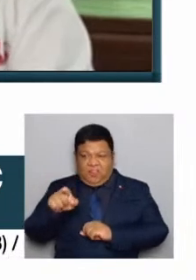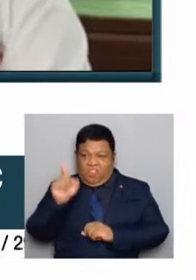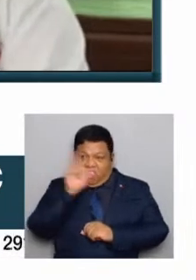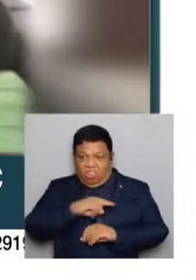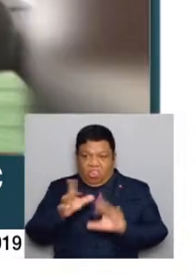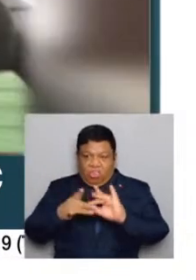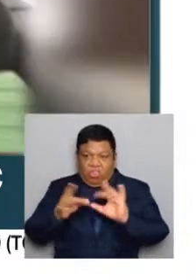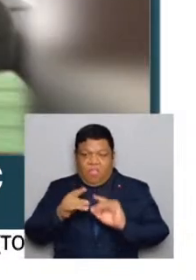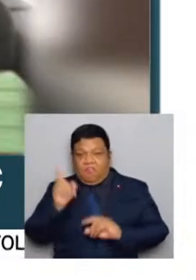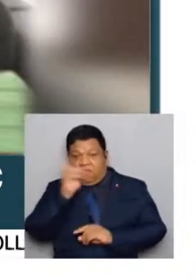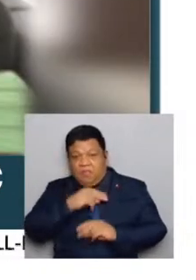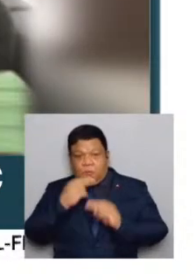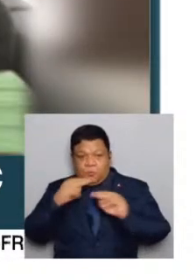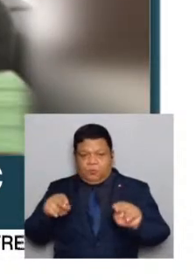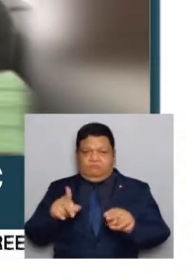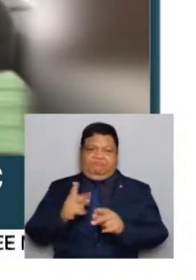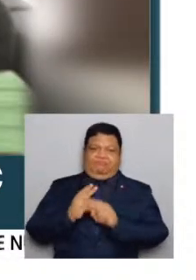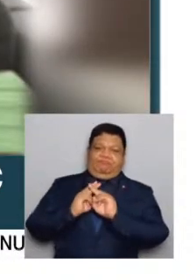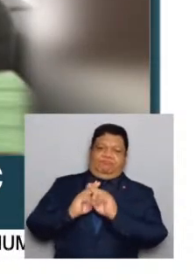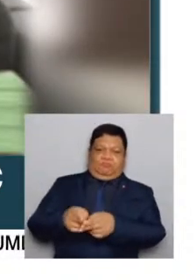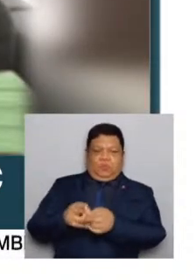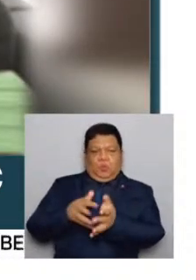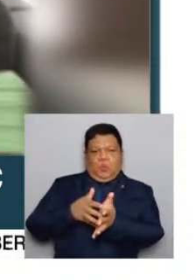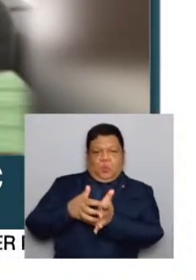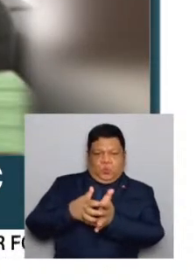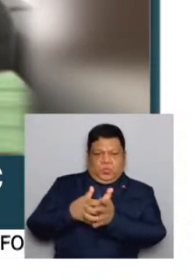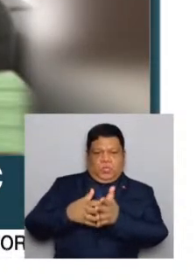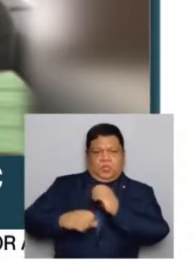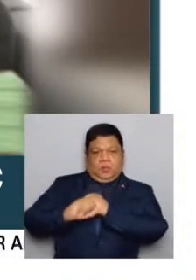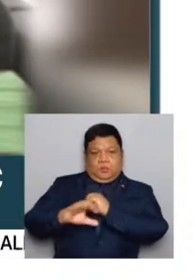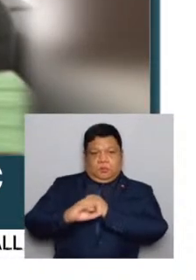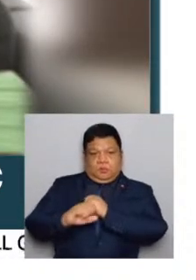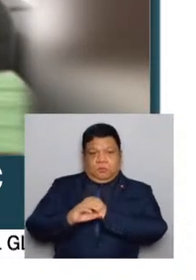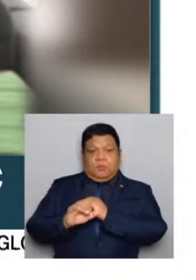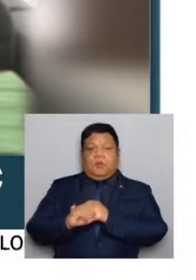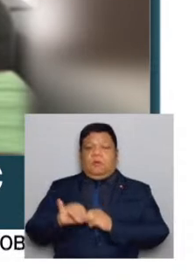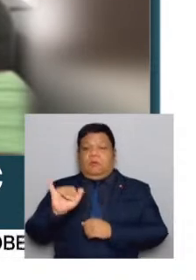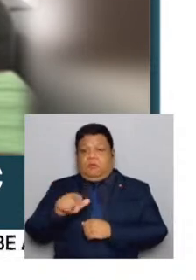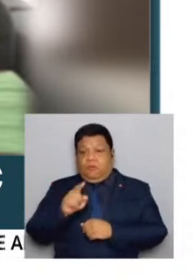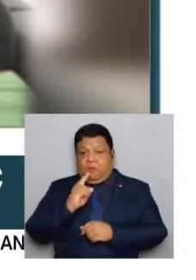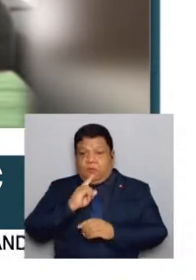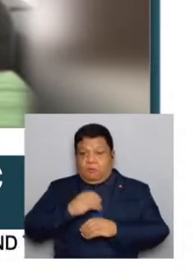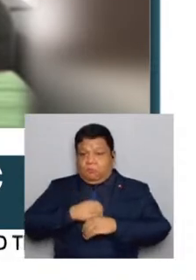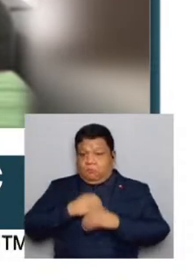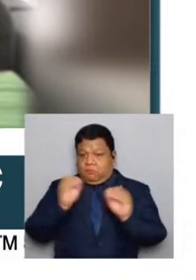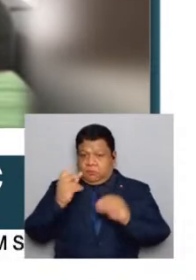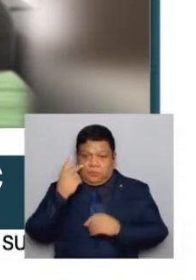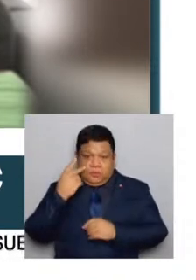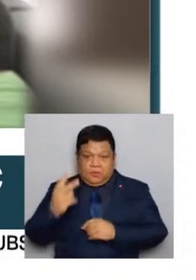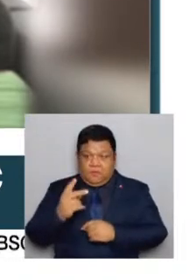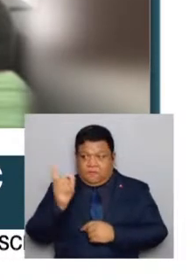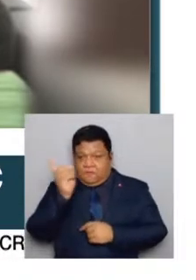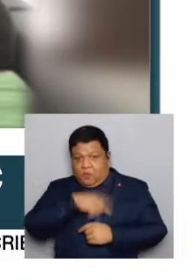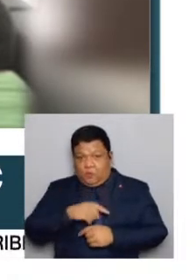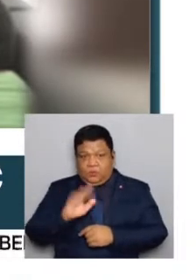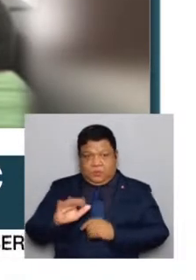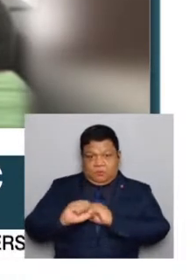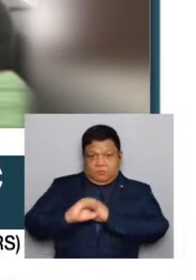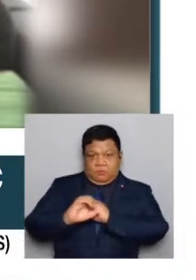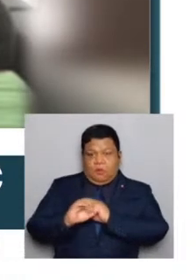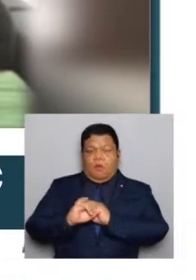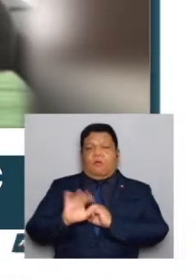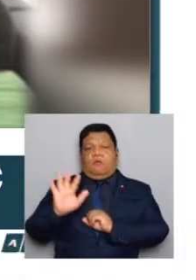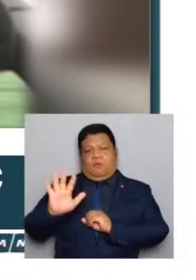is a weak campaign. The moment you expose the falsity of the narratives, the entire campaign of Bongbong Marcos will